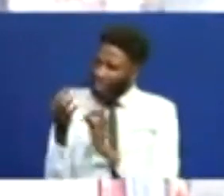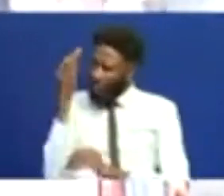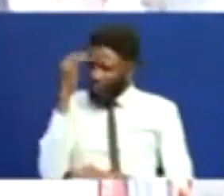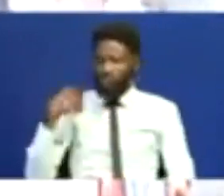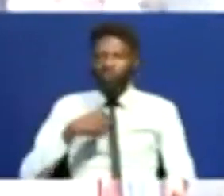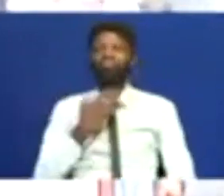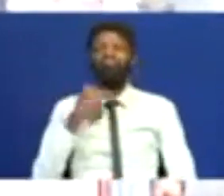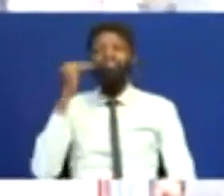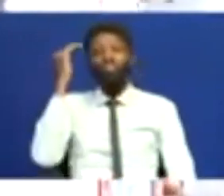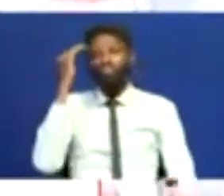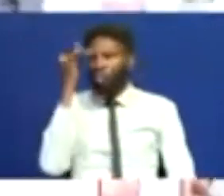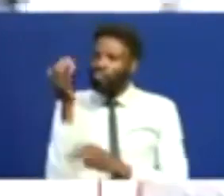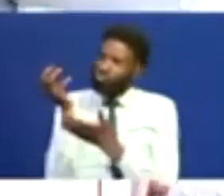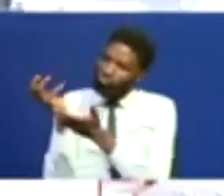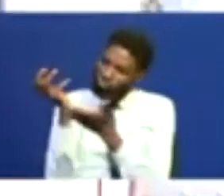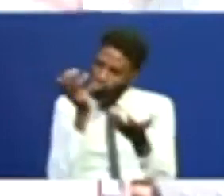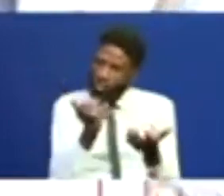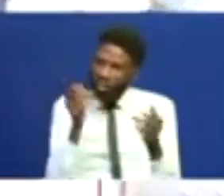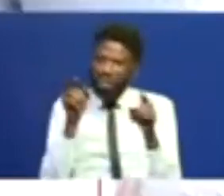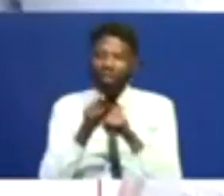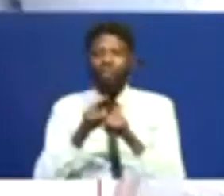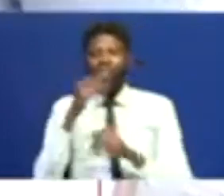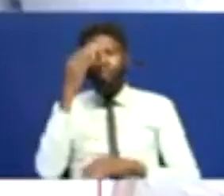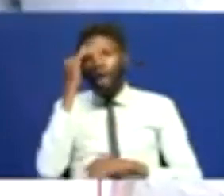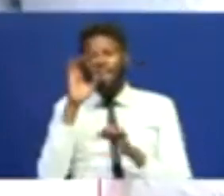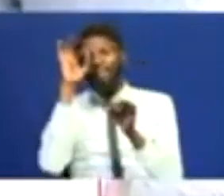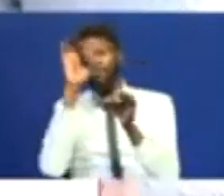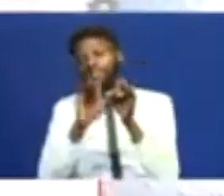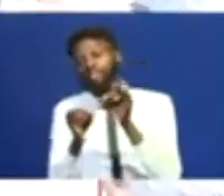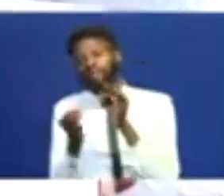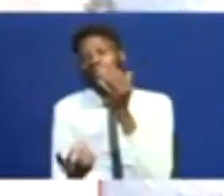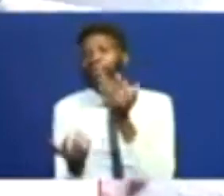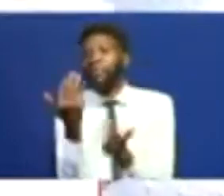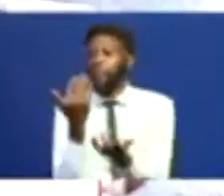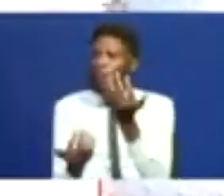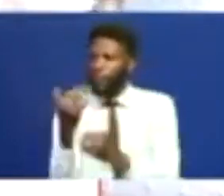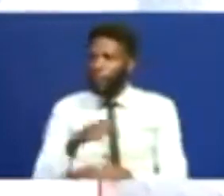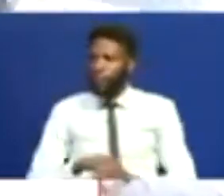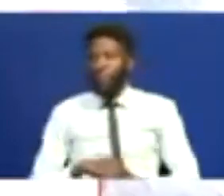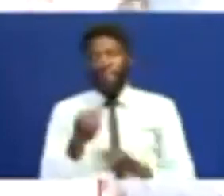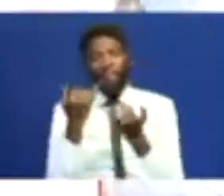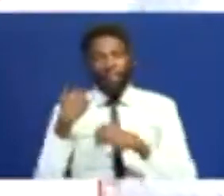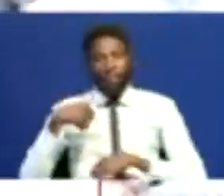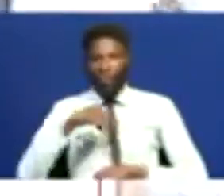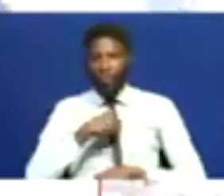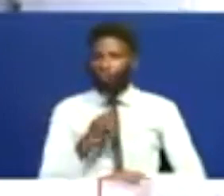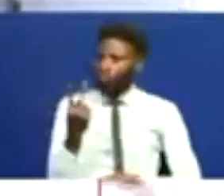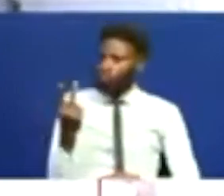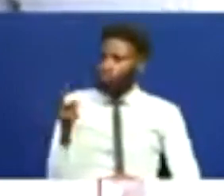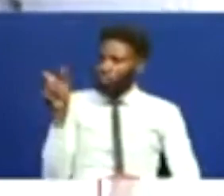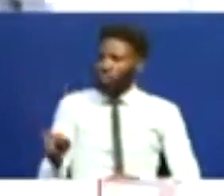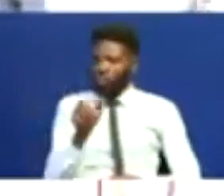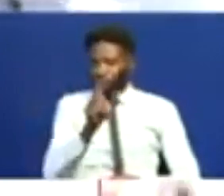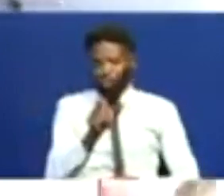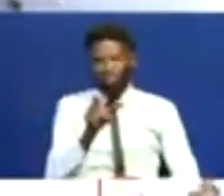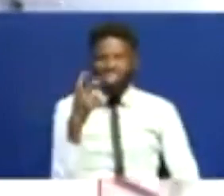gani walileta hapa na ni kwa sababu gani walileta wakachoma. So currently tuko na two suspects ambaye